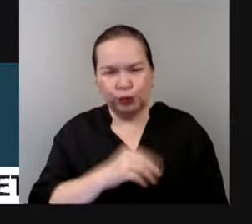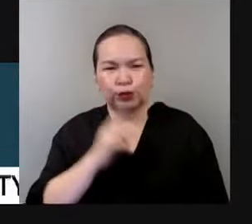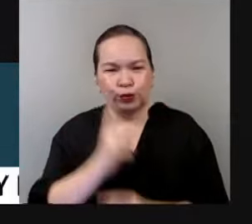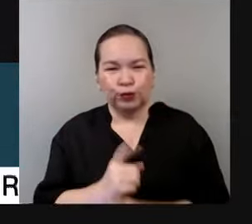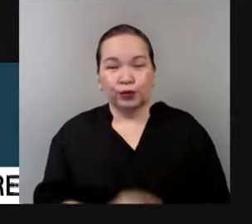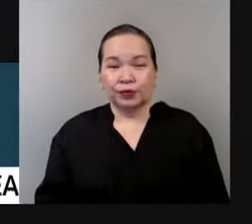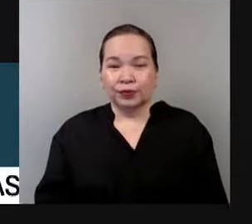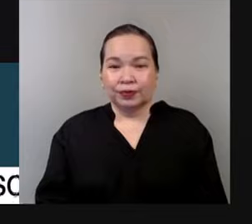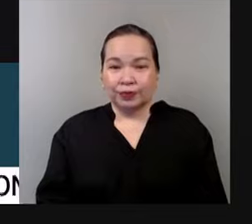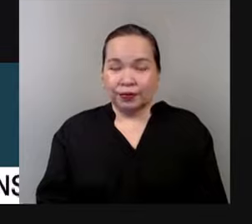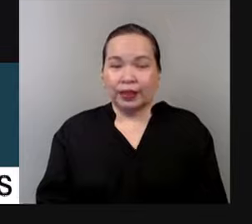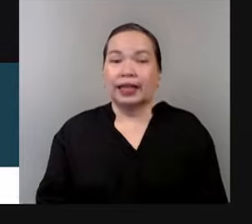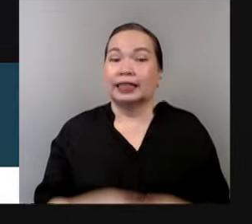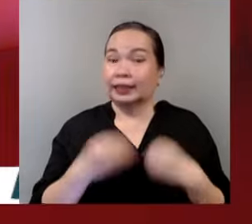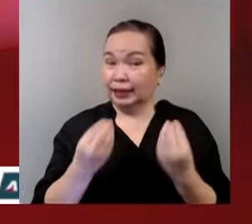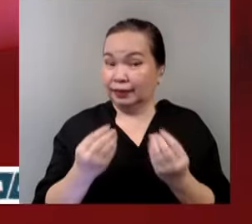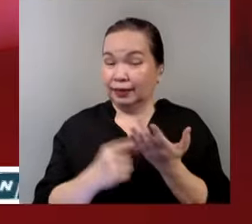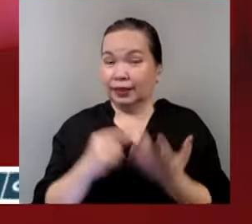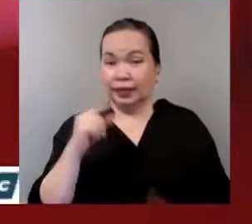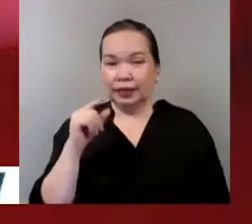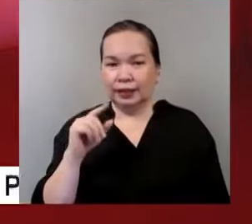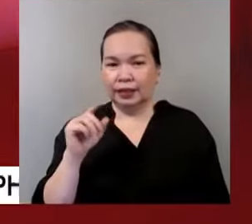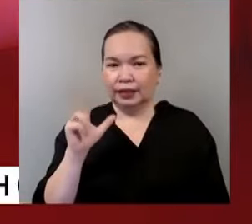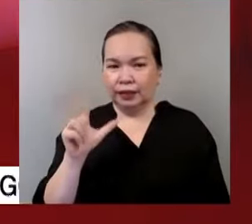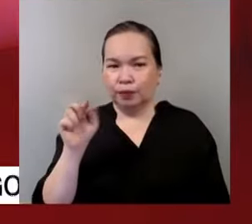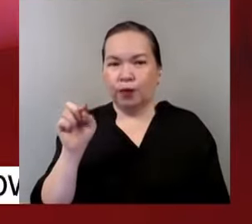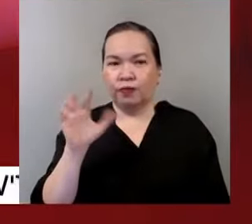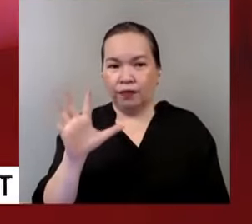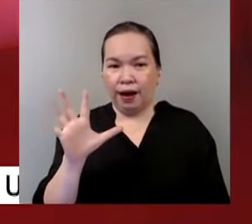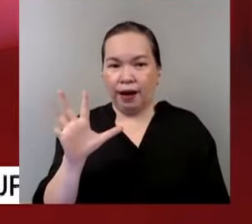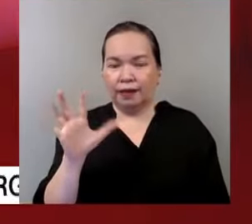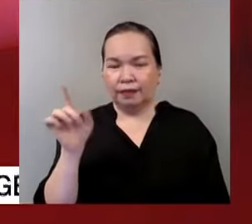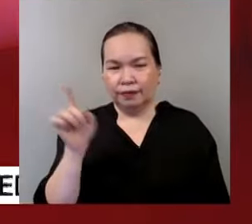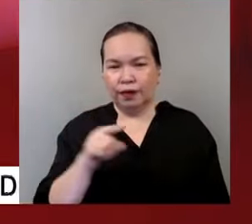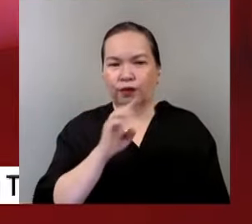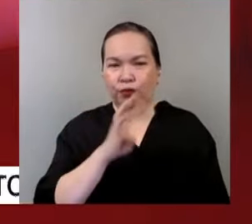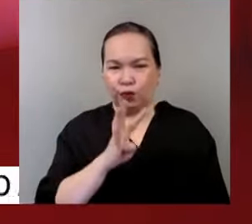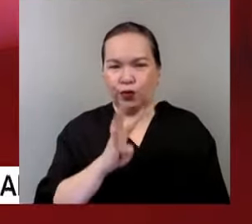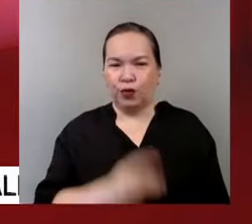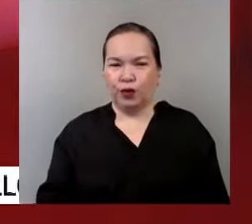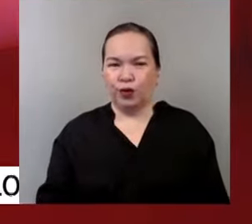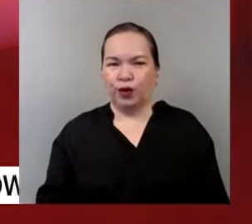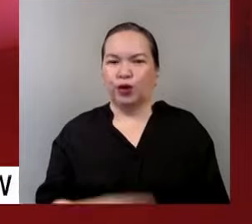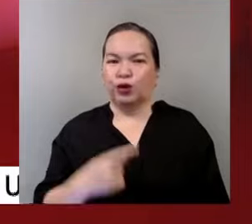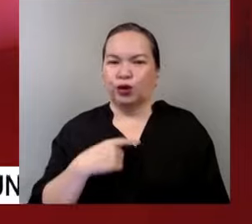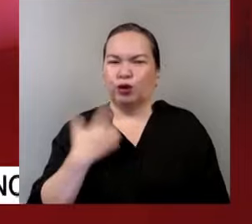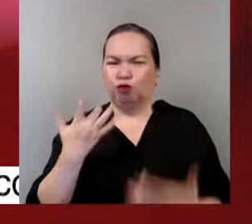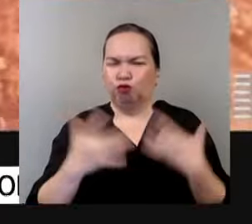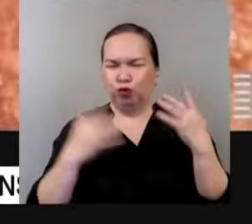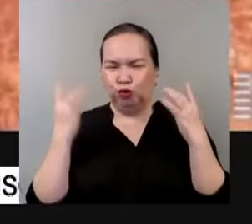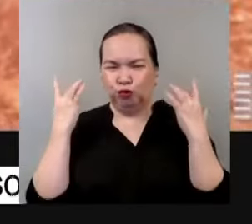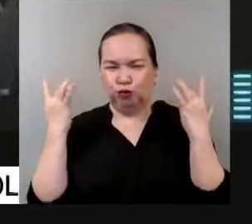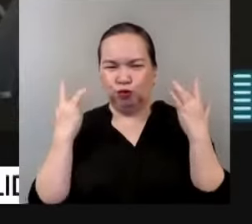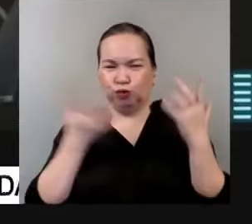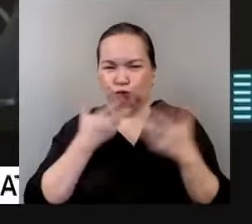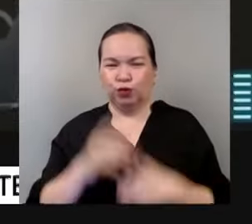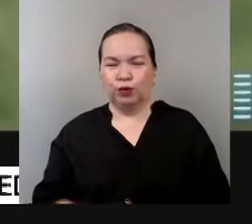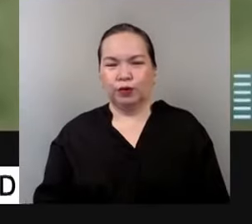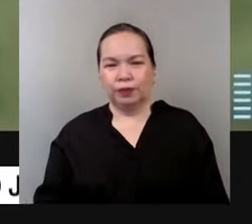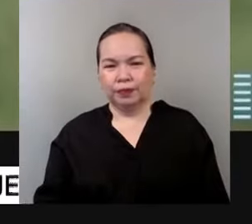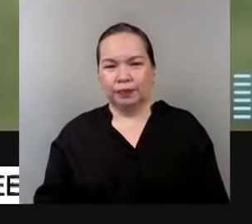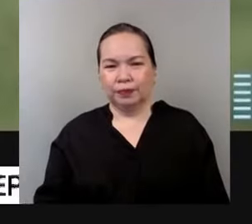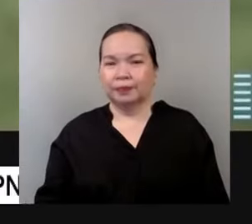And for that, ISS gets 3.5 out of 4. They can hear you scream in space. Kisses. I'm Manny the Movie